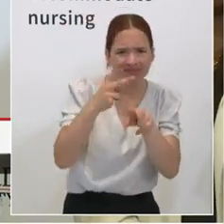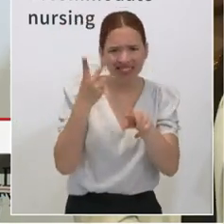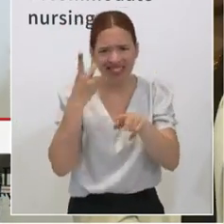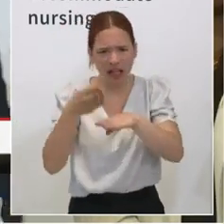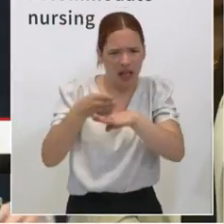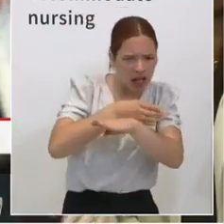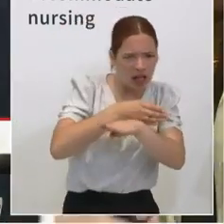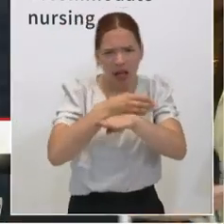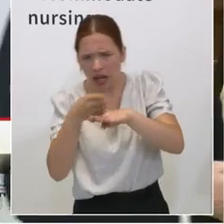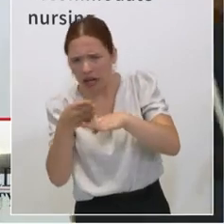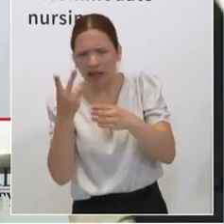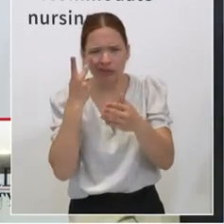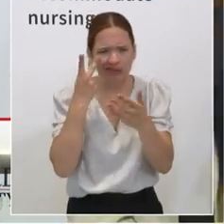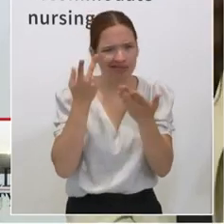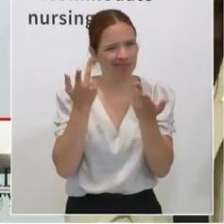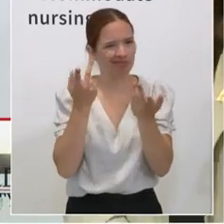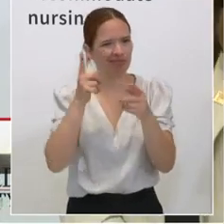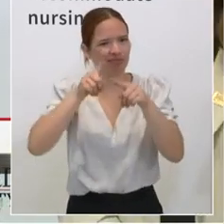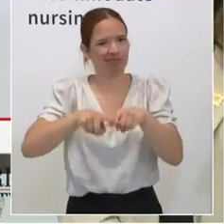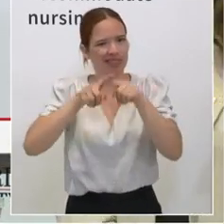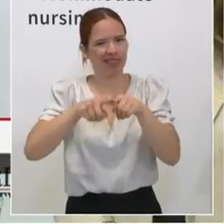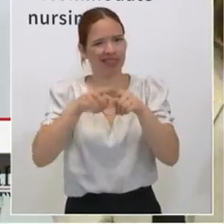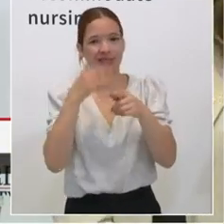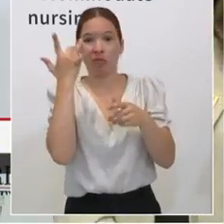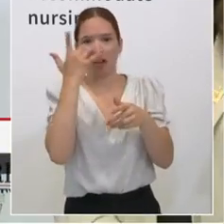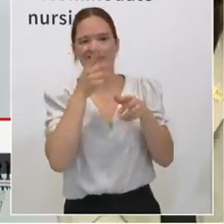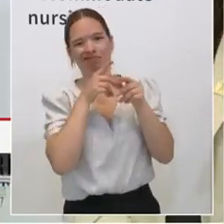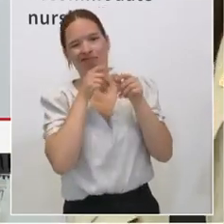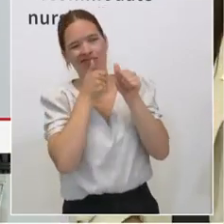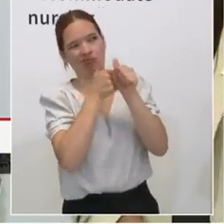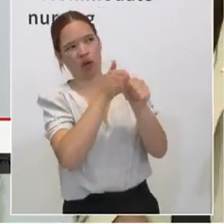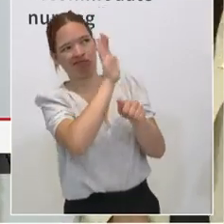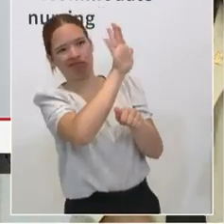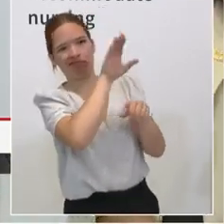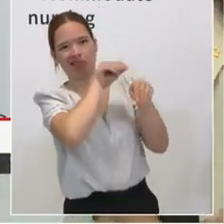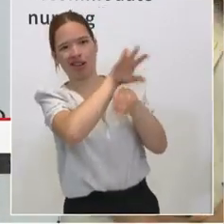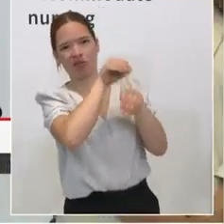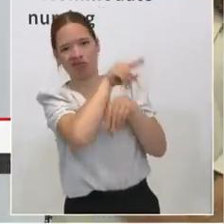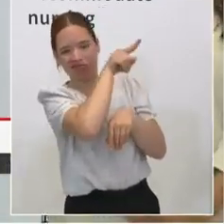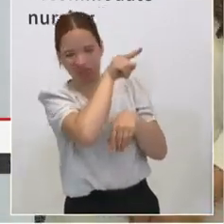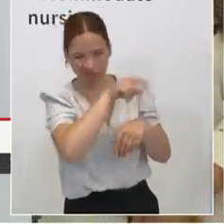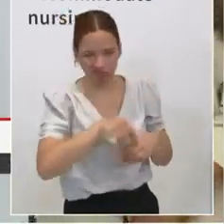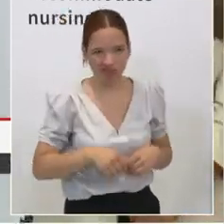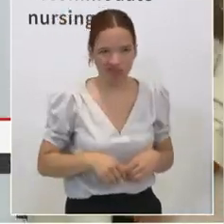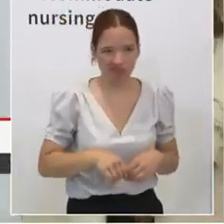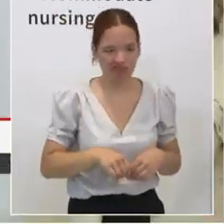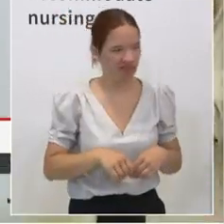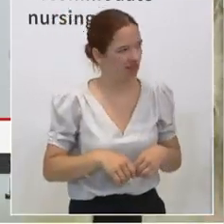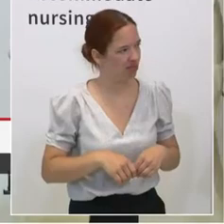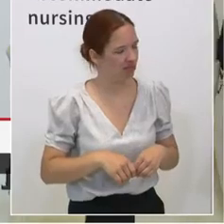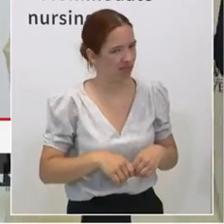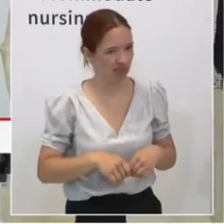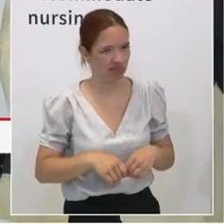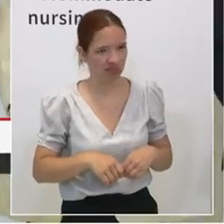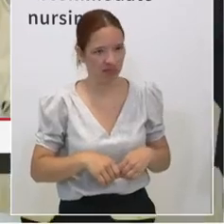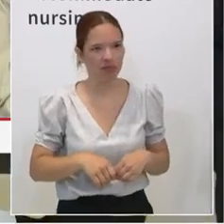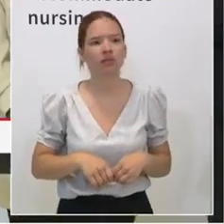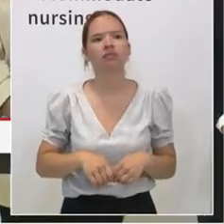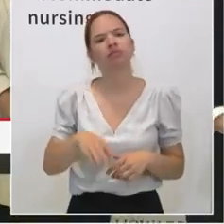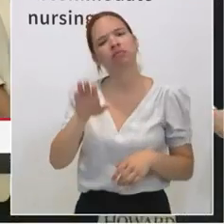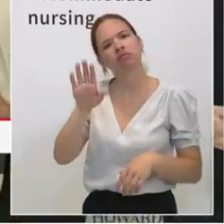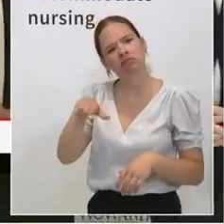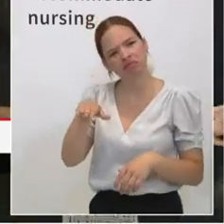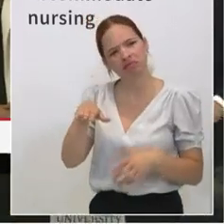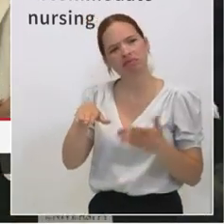guidance. I noticed that when it's cold, you have like basically cooling centers to get